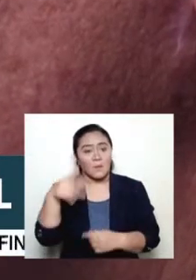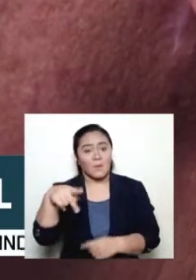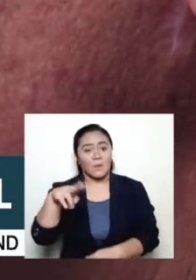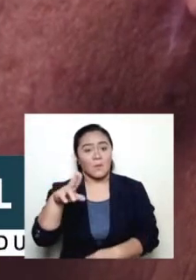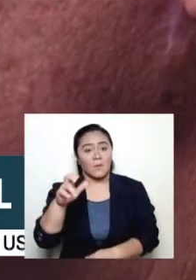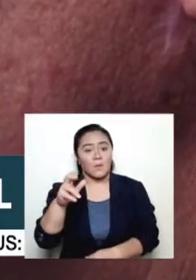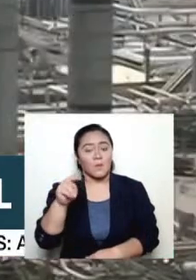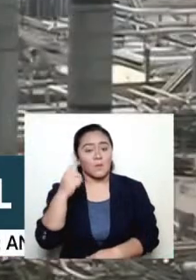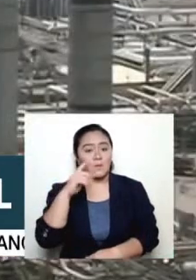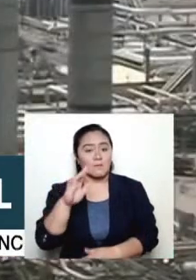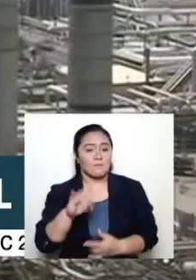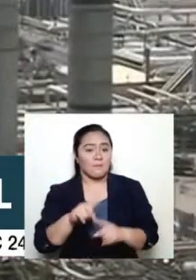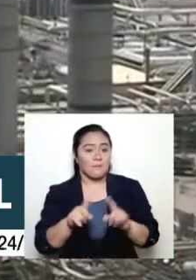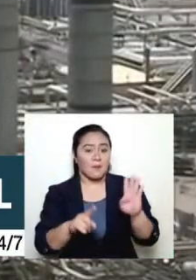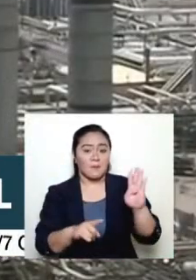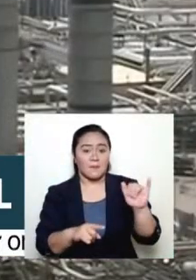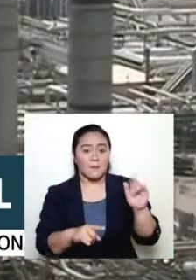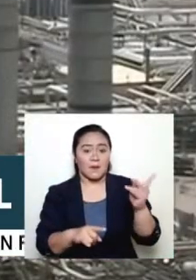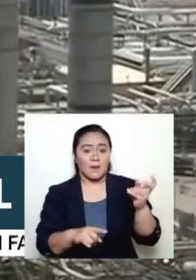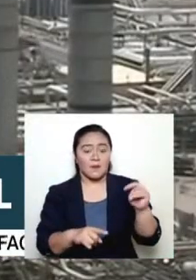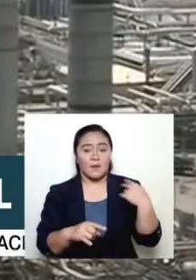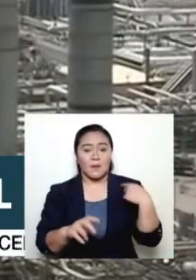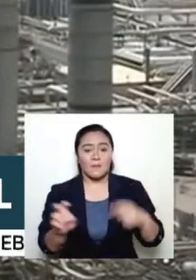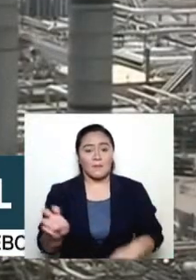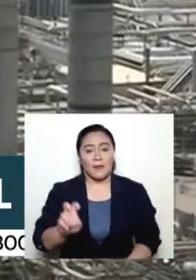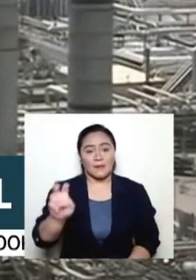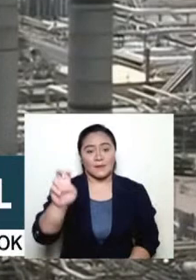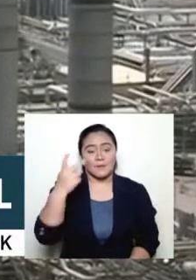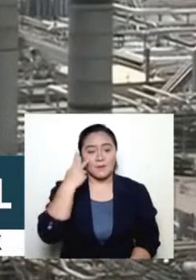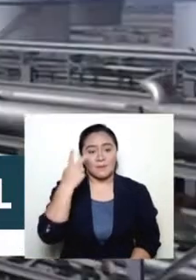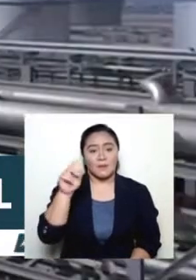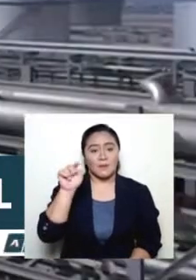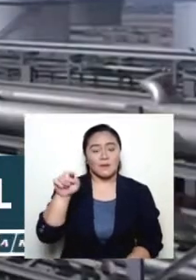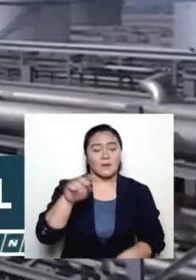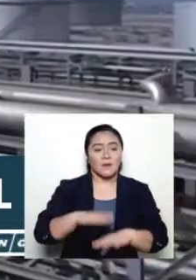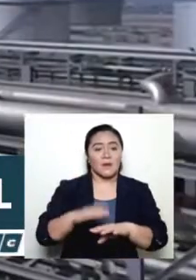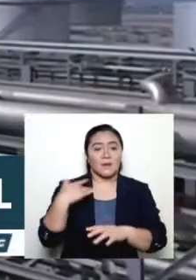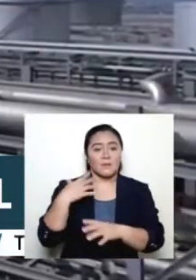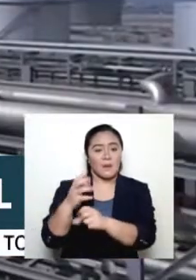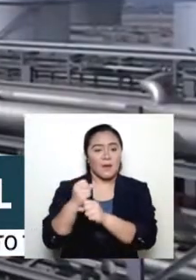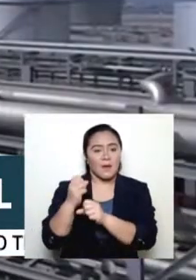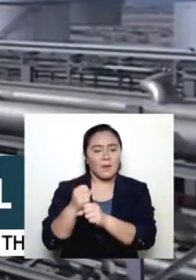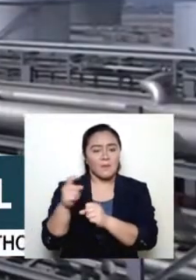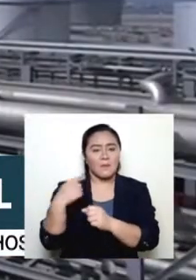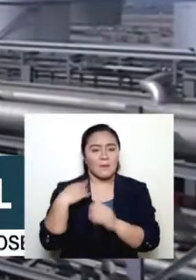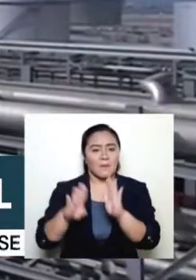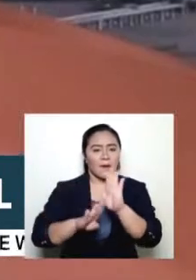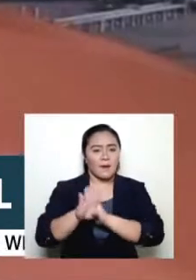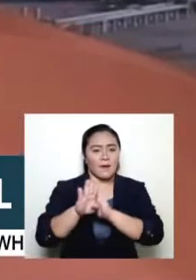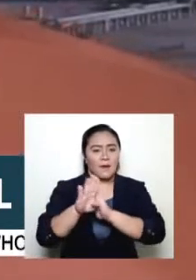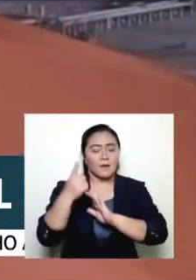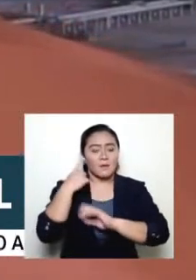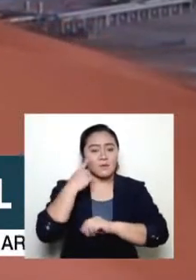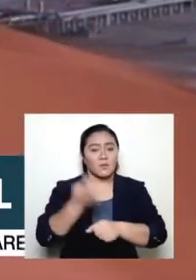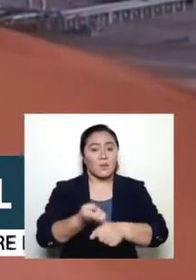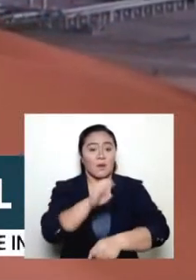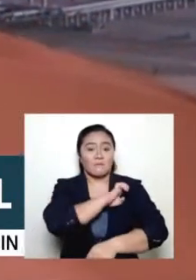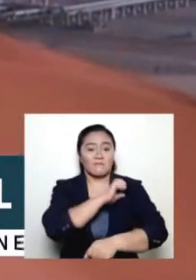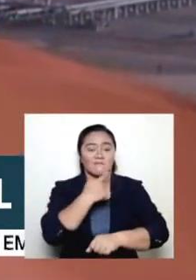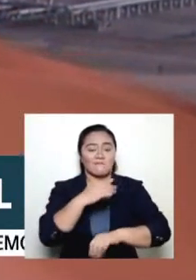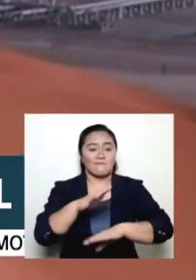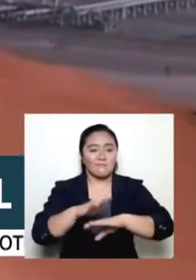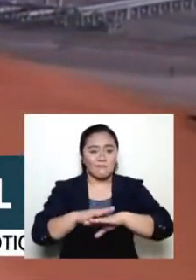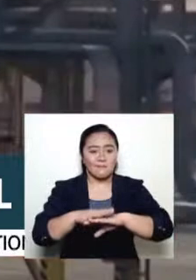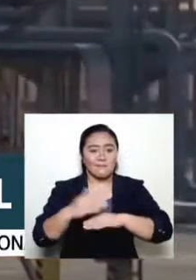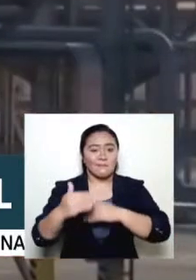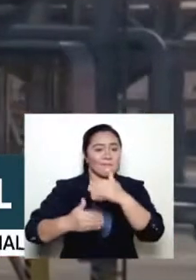make a trip to Saudi Arabia as the United States seeks to get Riyadh to increase energy production. A White House official didn't deny the